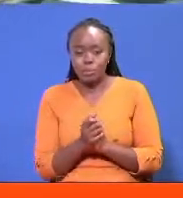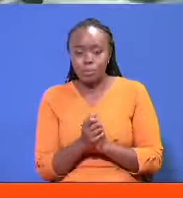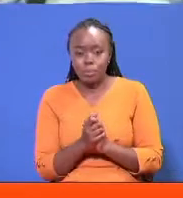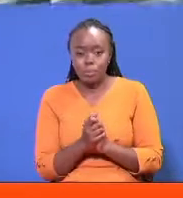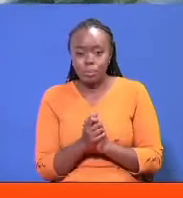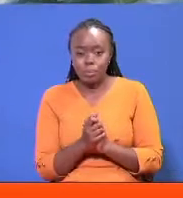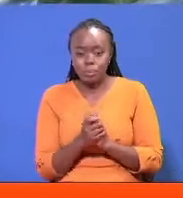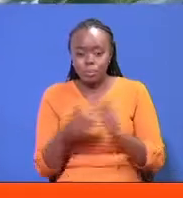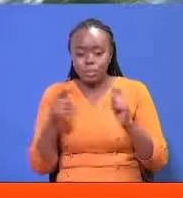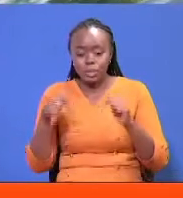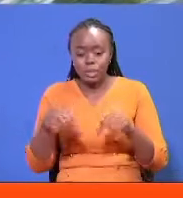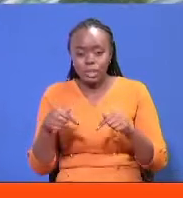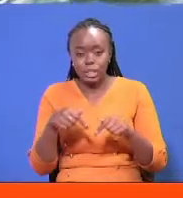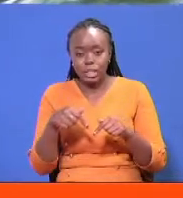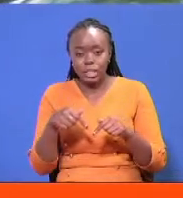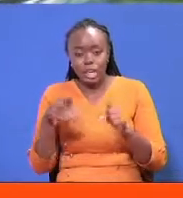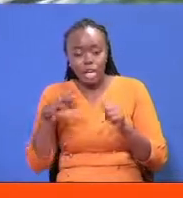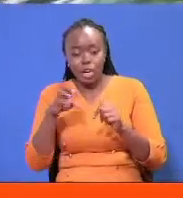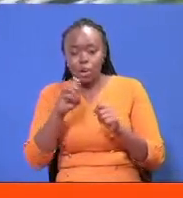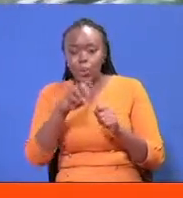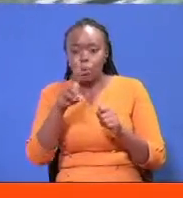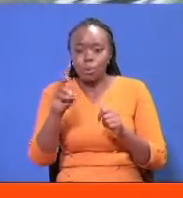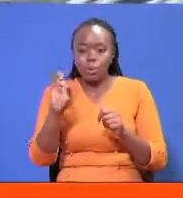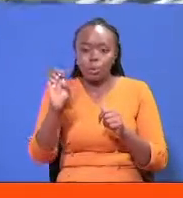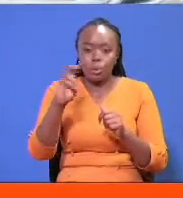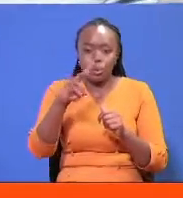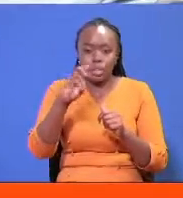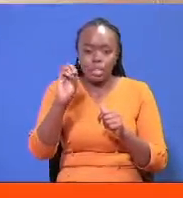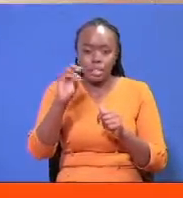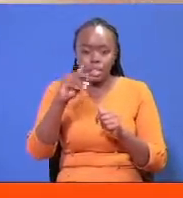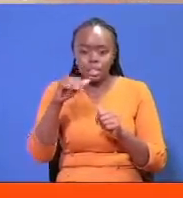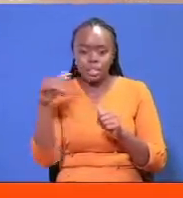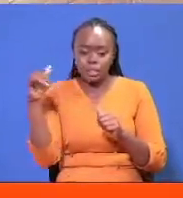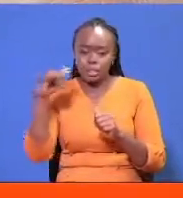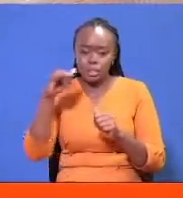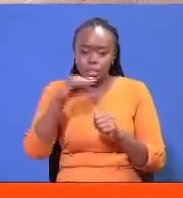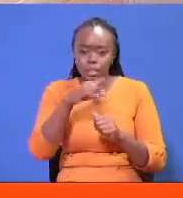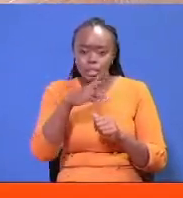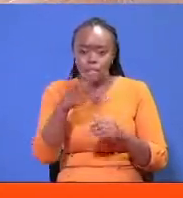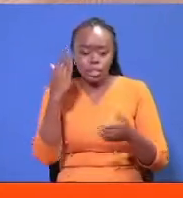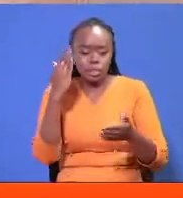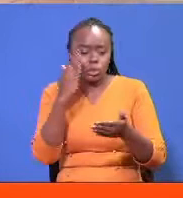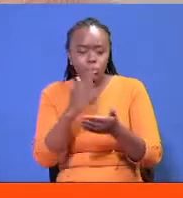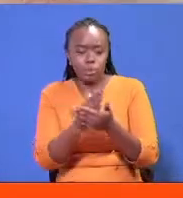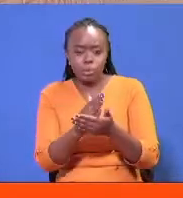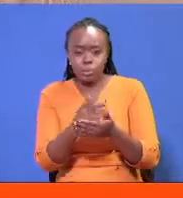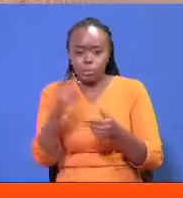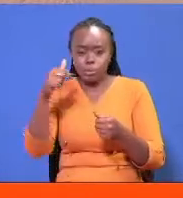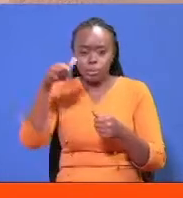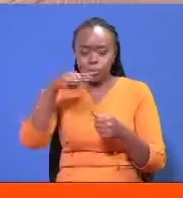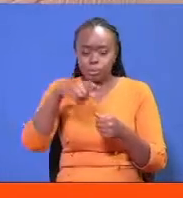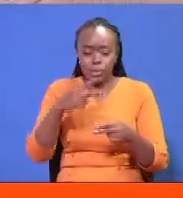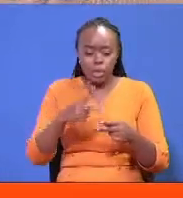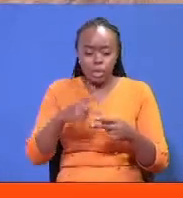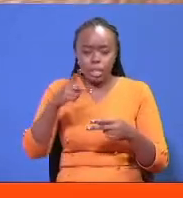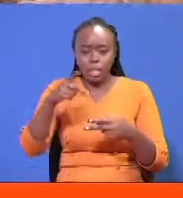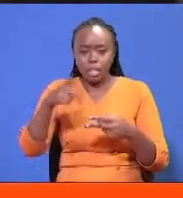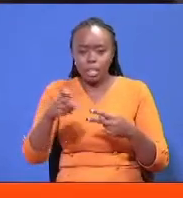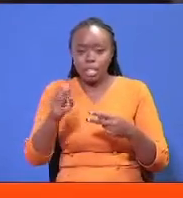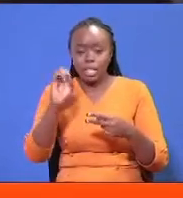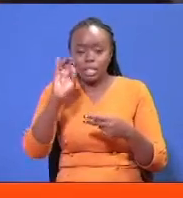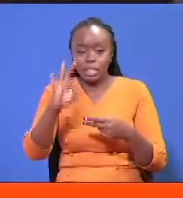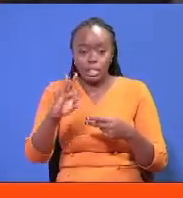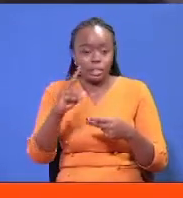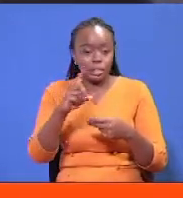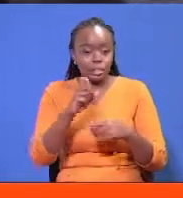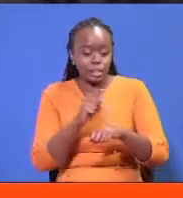to this area. Mr. Cheng Makokeo says that mapping with unmanned aircrafts has cut down the aerial mapping process by 3/4 of the total